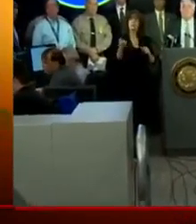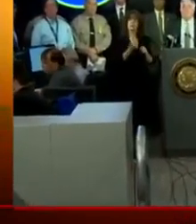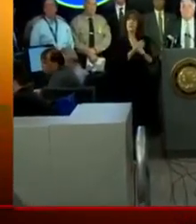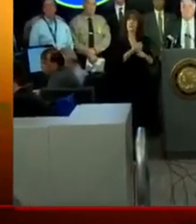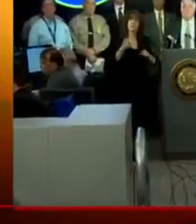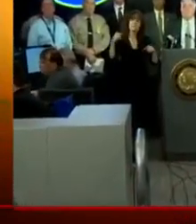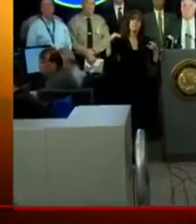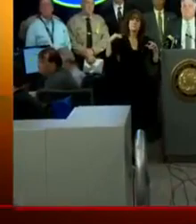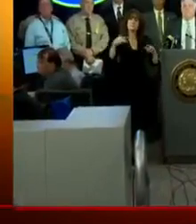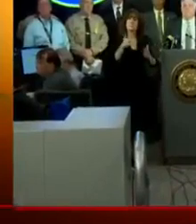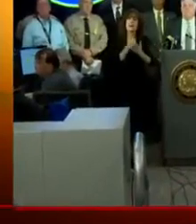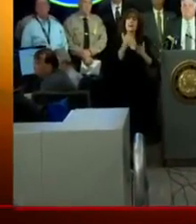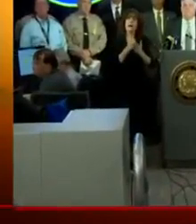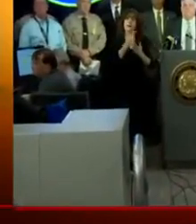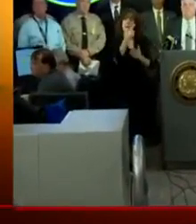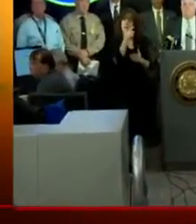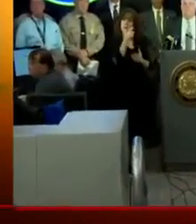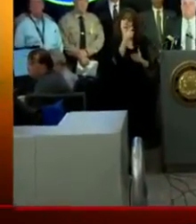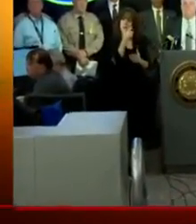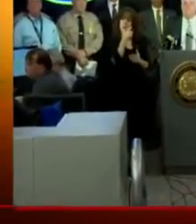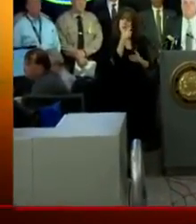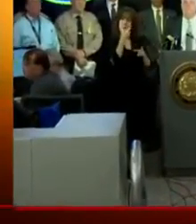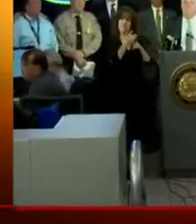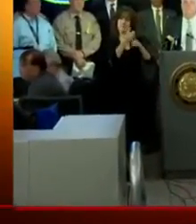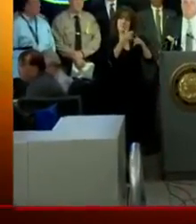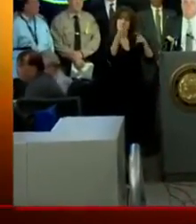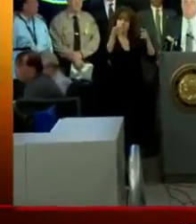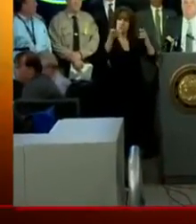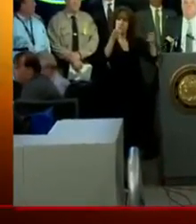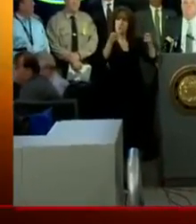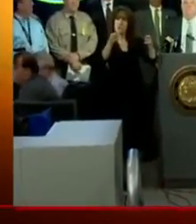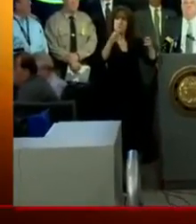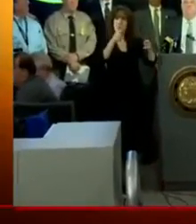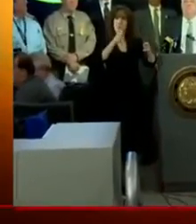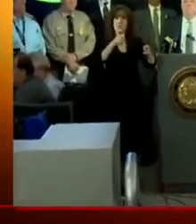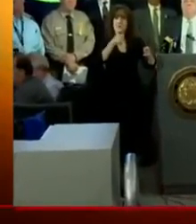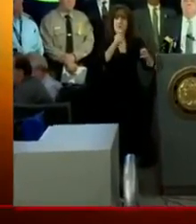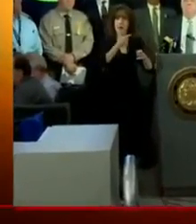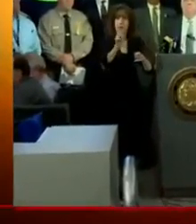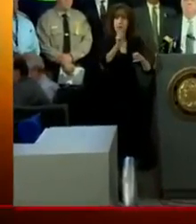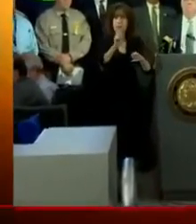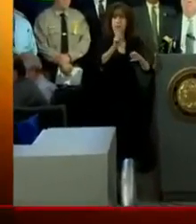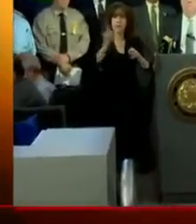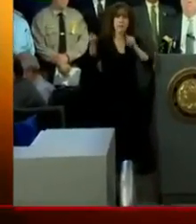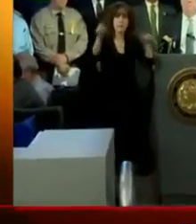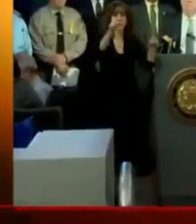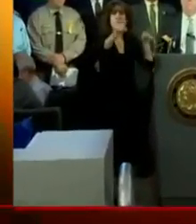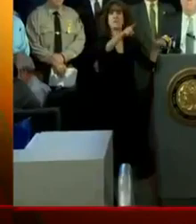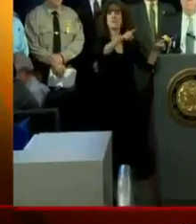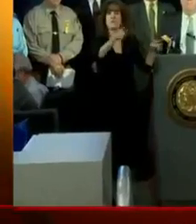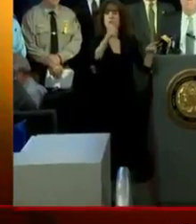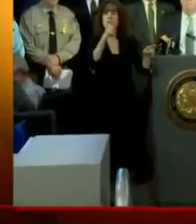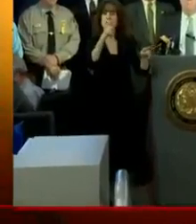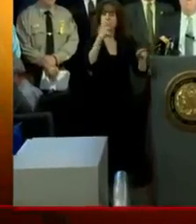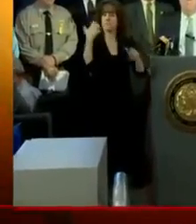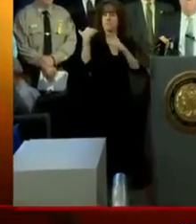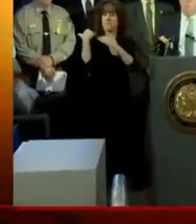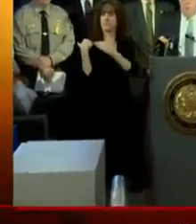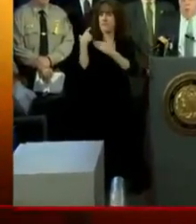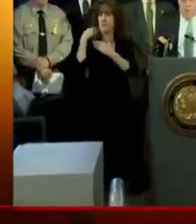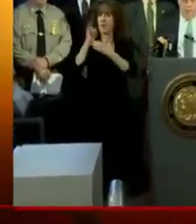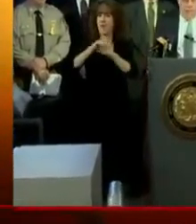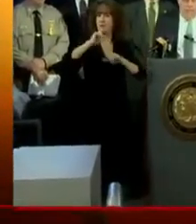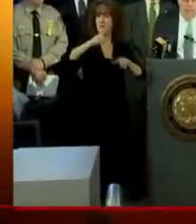thrown, who is actually in charge and will direct where the resources are going and what to do